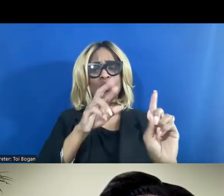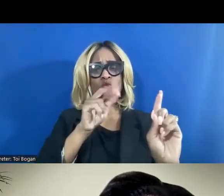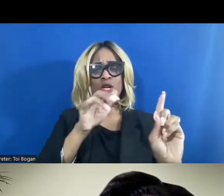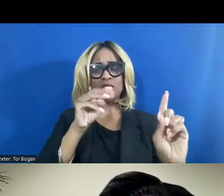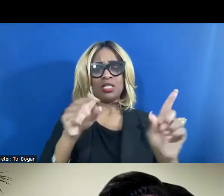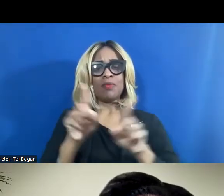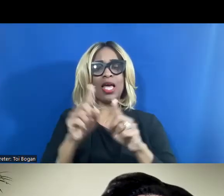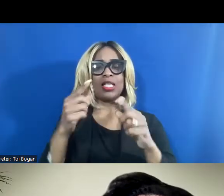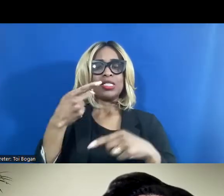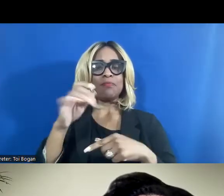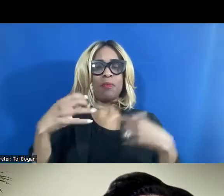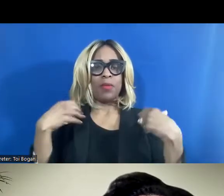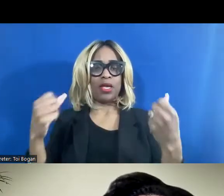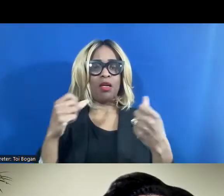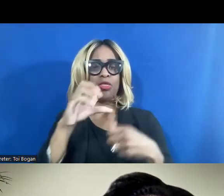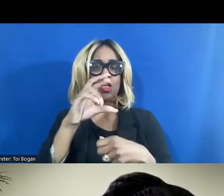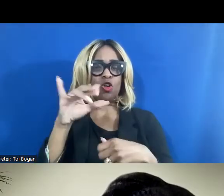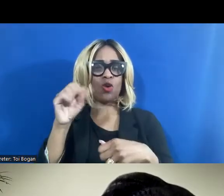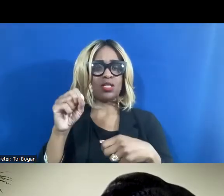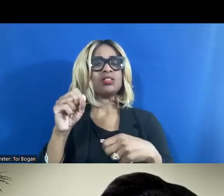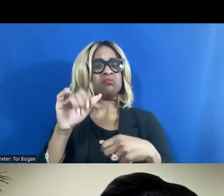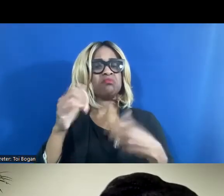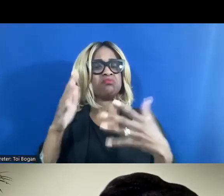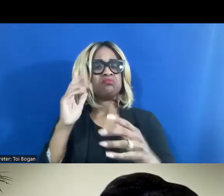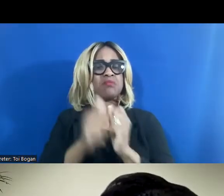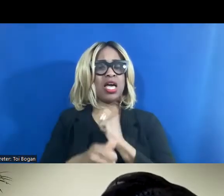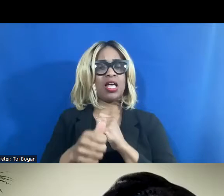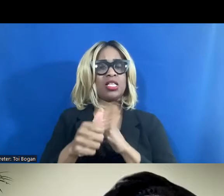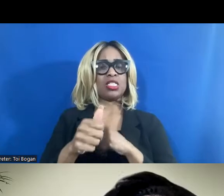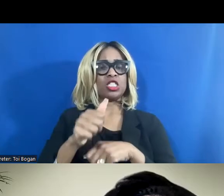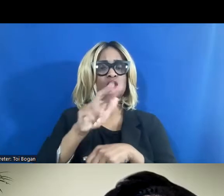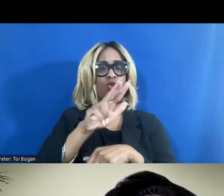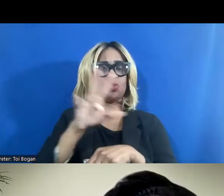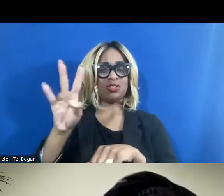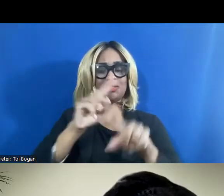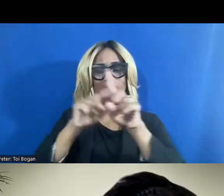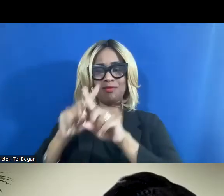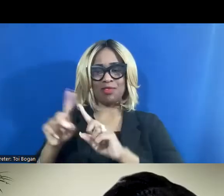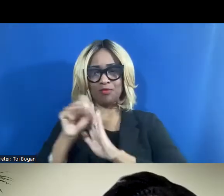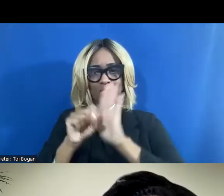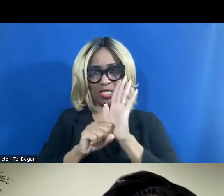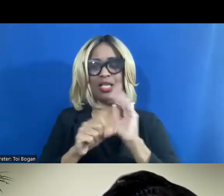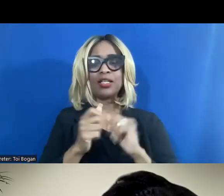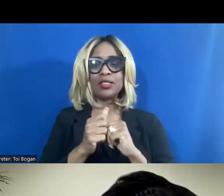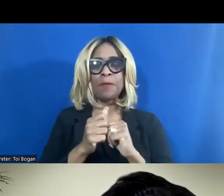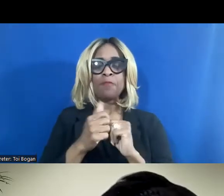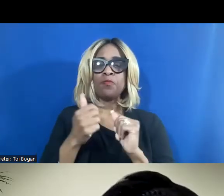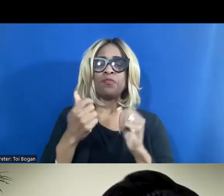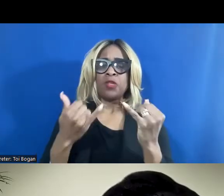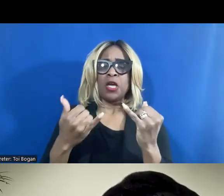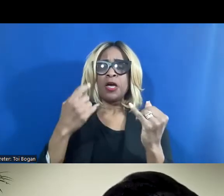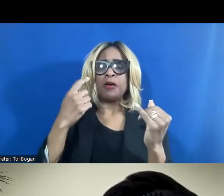health crisis have passed in 37 states. We're starting to really see